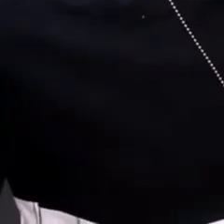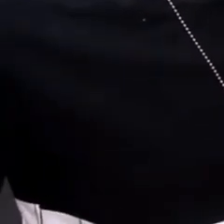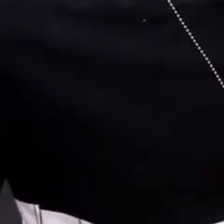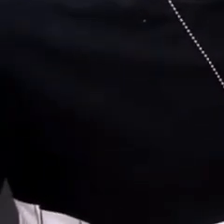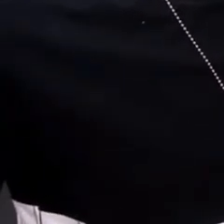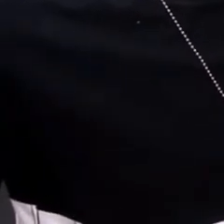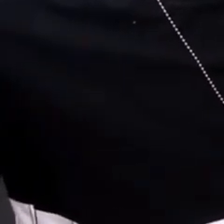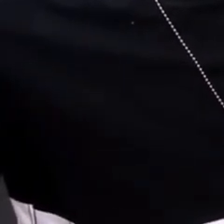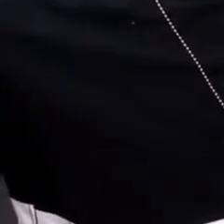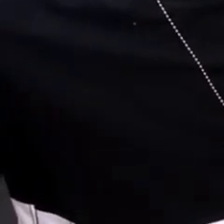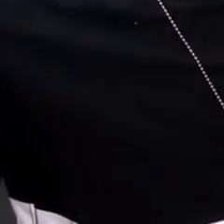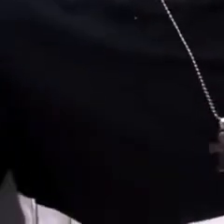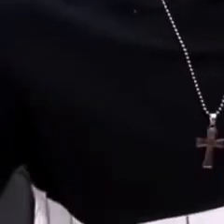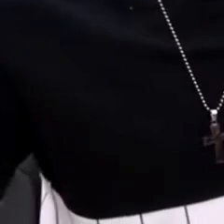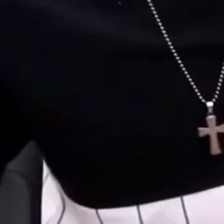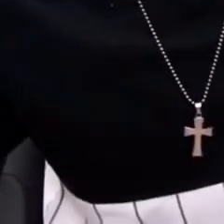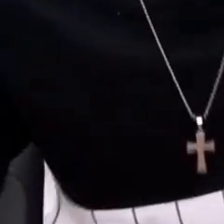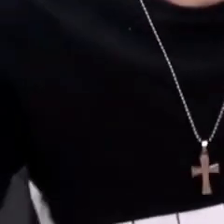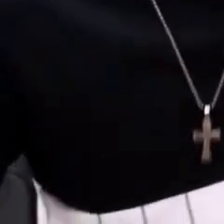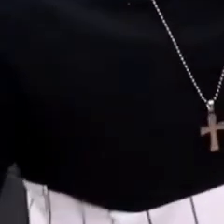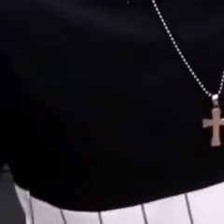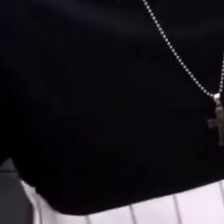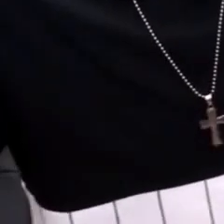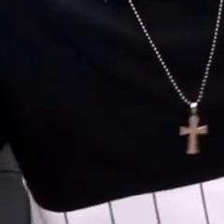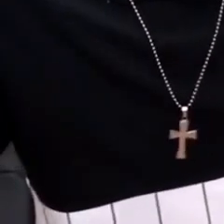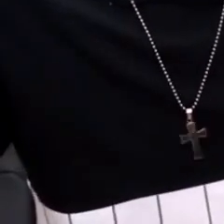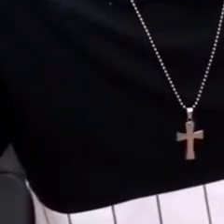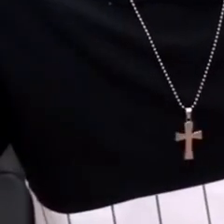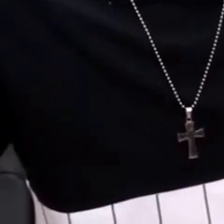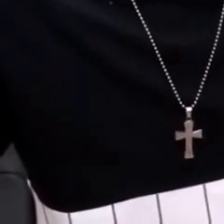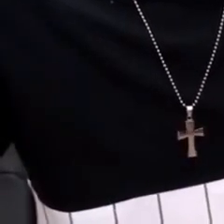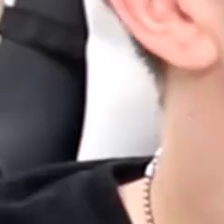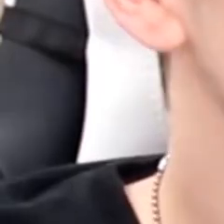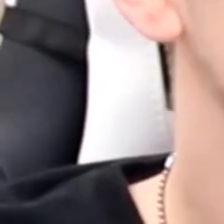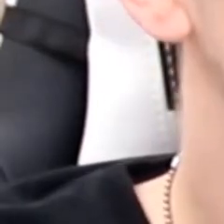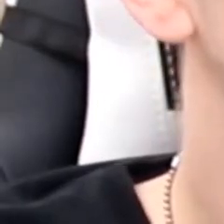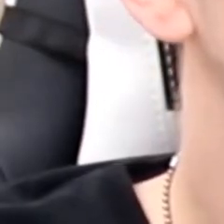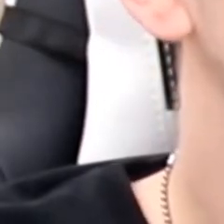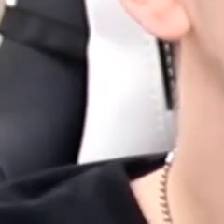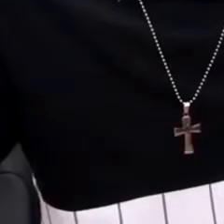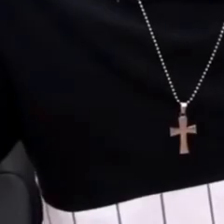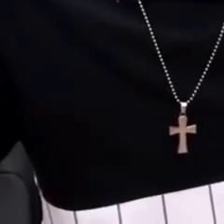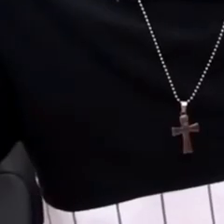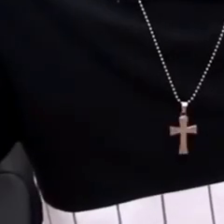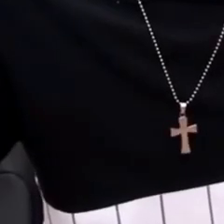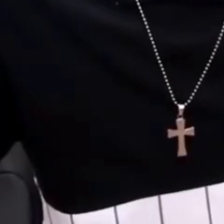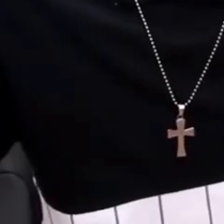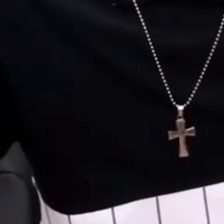once? Oh! You know, I've always thought about fucking my mom, so...